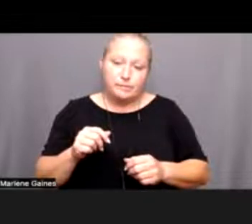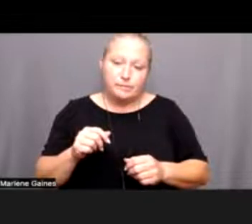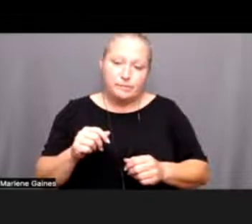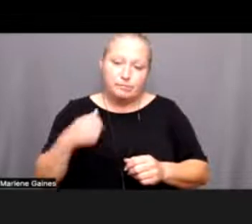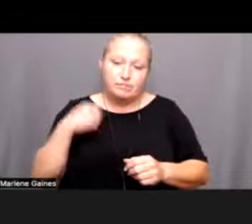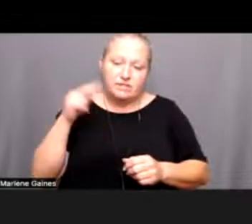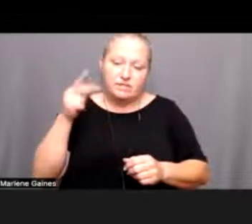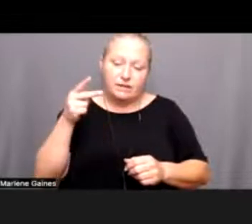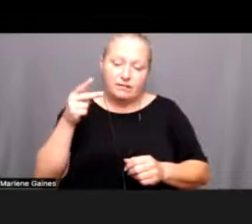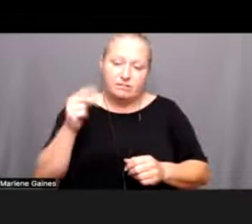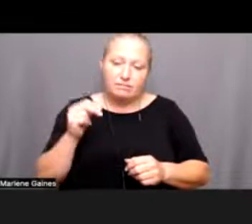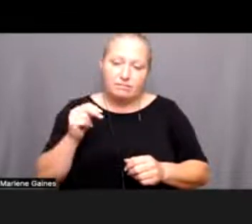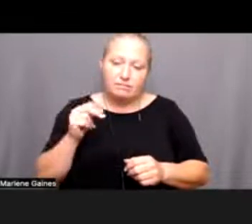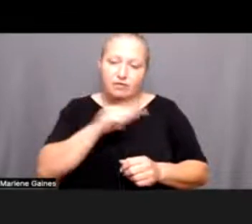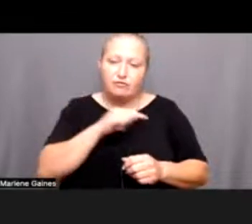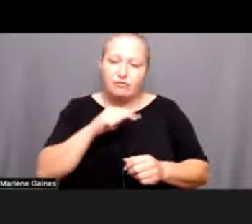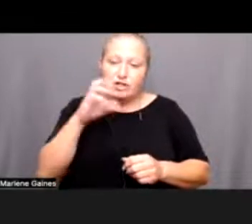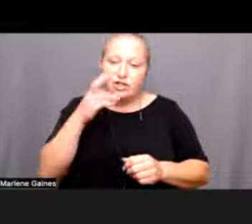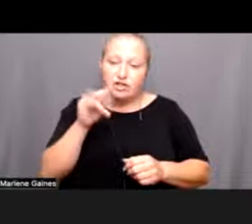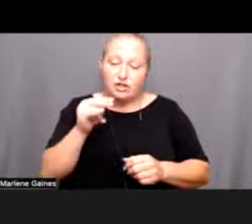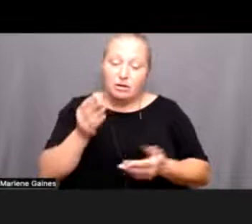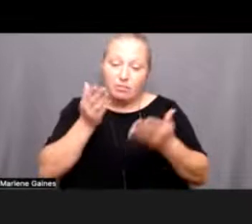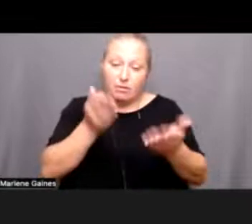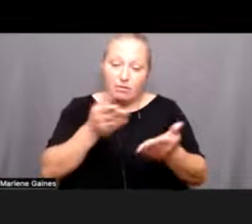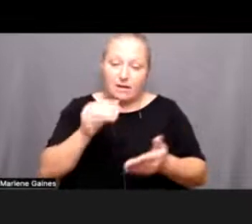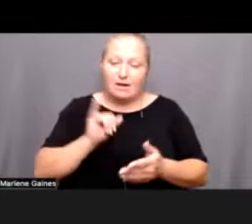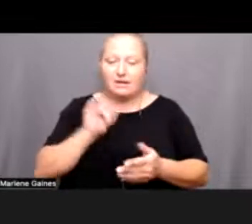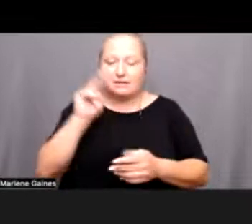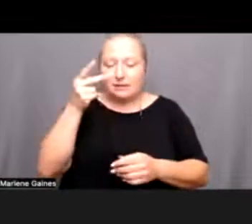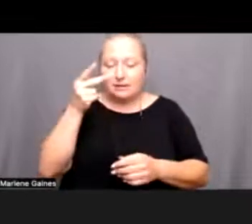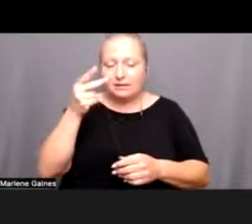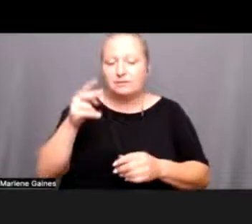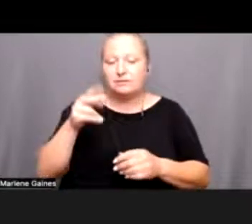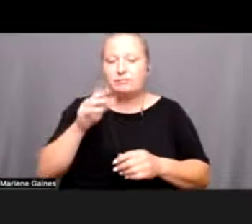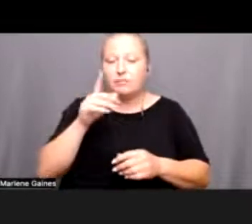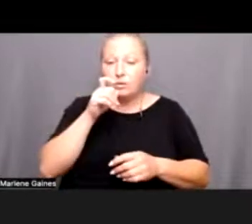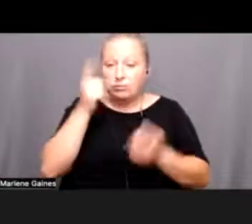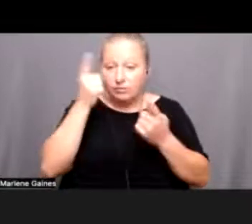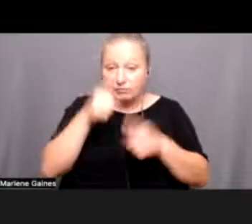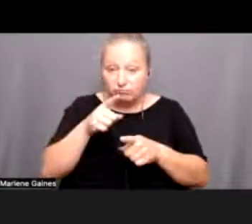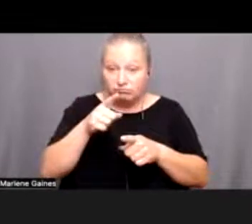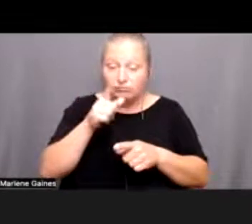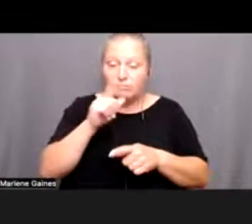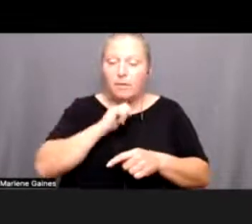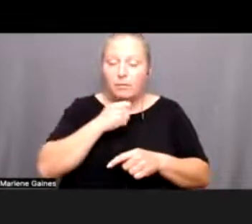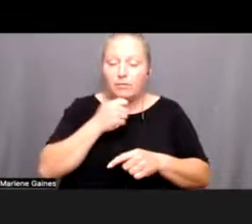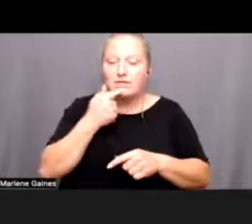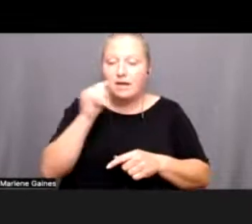I'll second. So Trustee Chin with the motion and I second. All in favor, please unmute and say